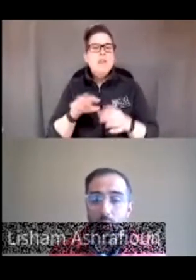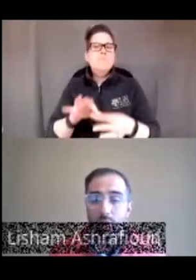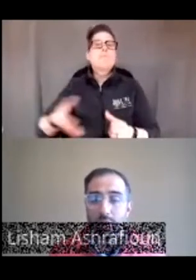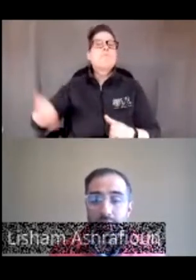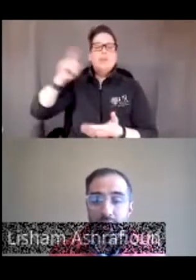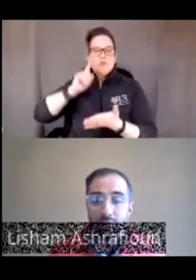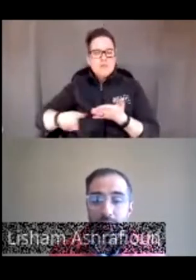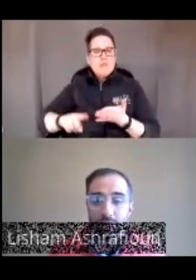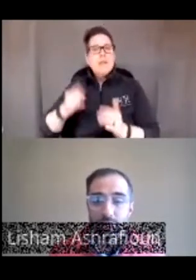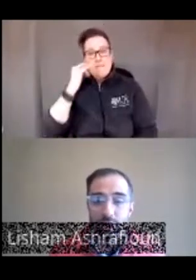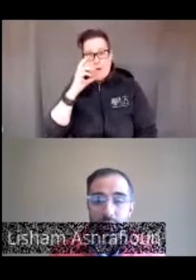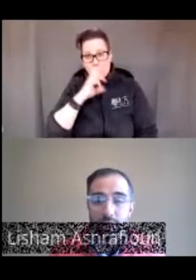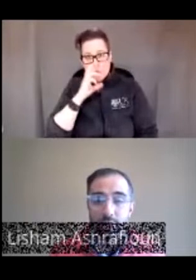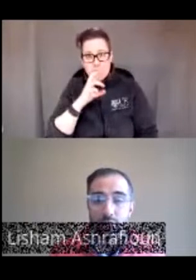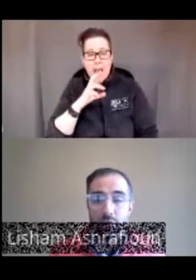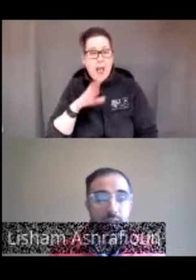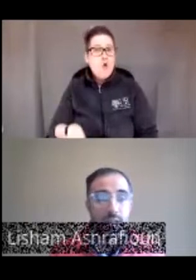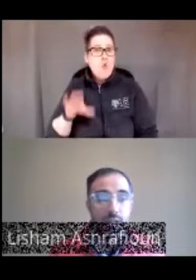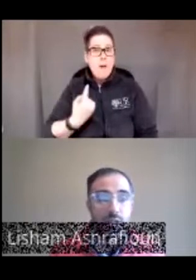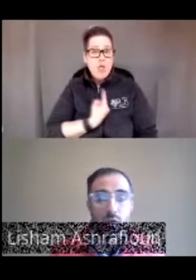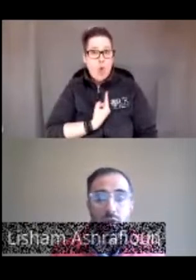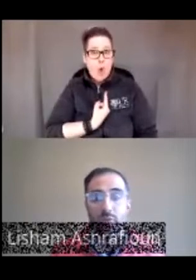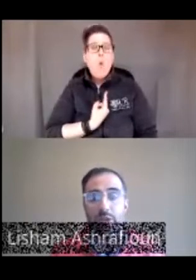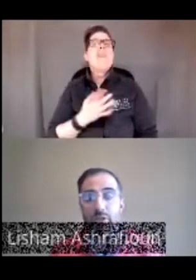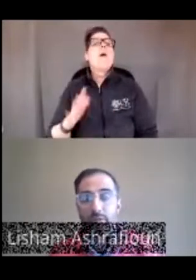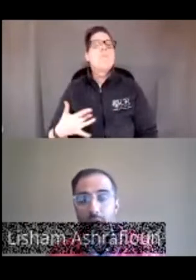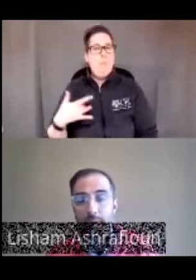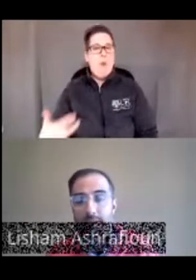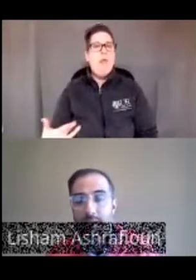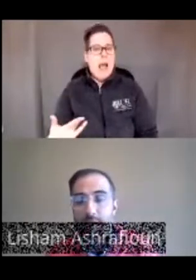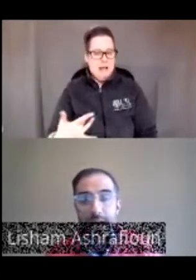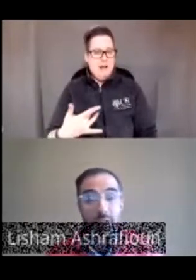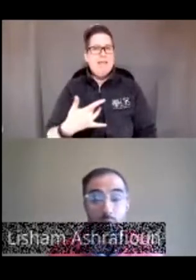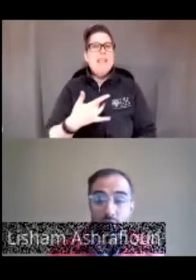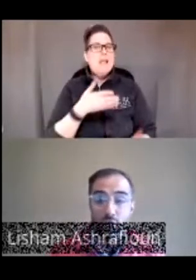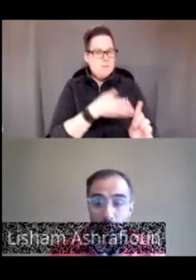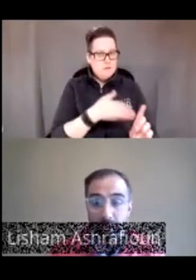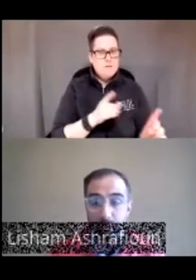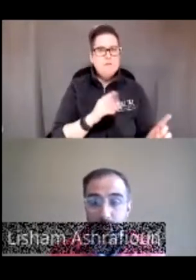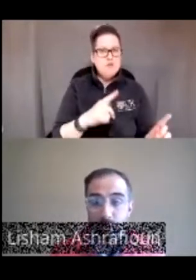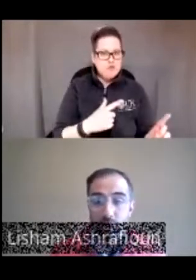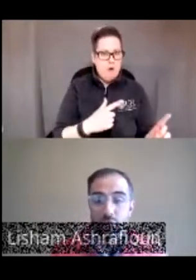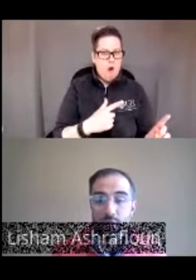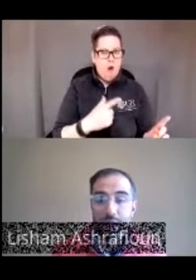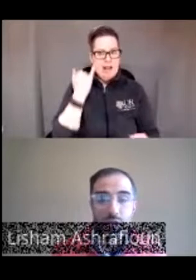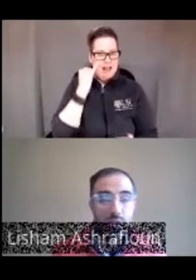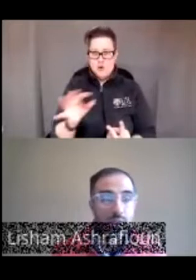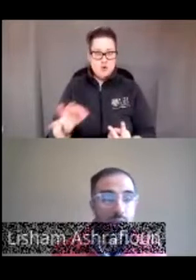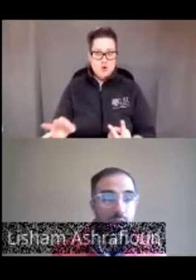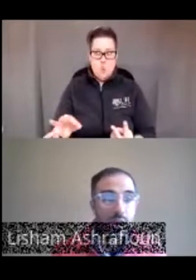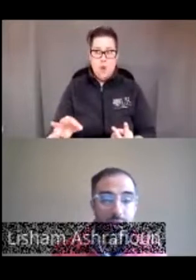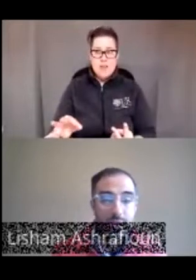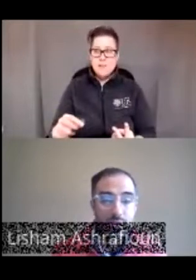are more likely to self-administer drugs than those raised in socially enriched environments, as there was a choice to pursue social